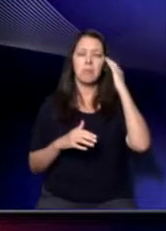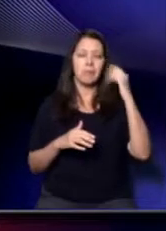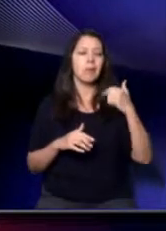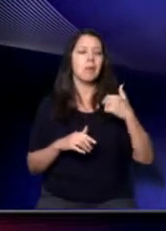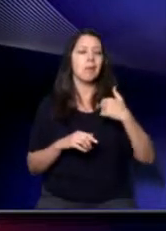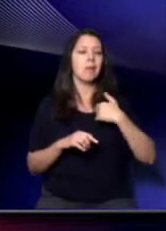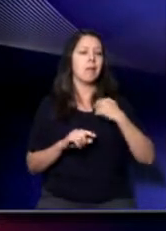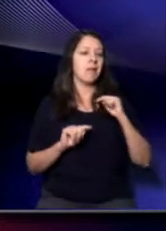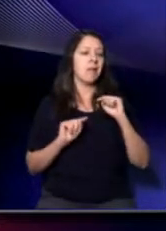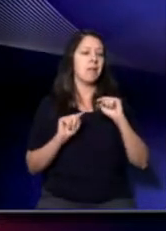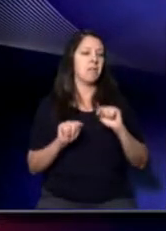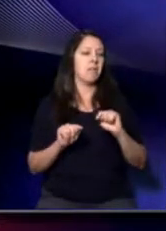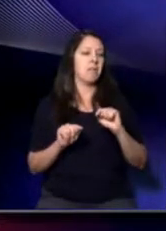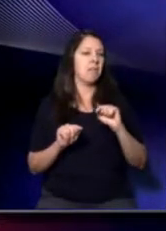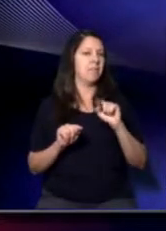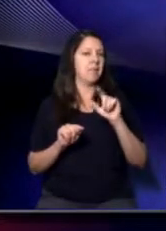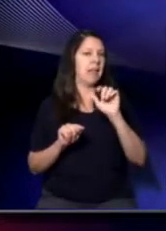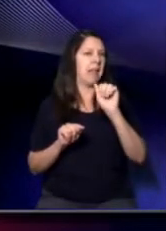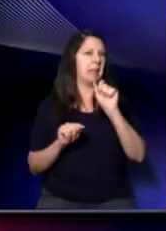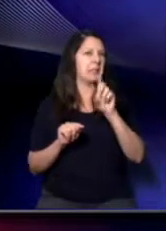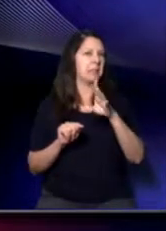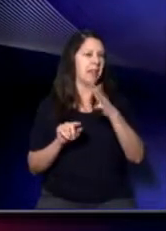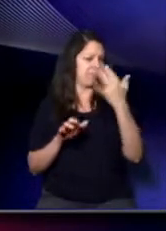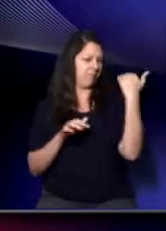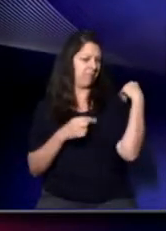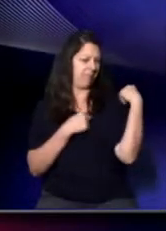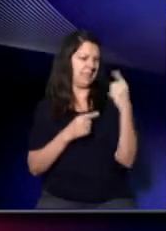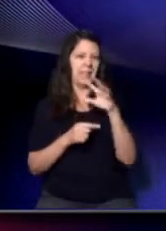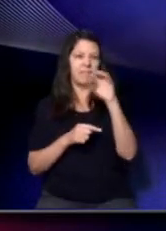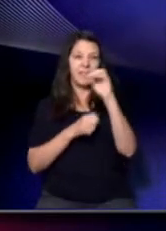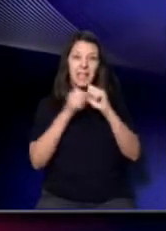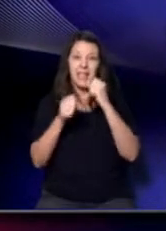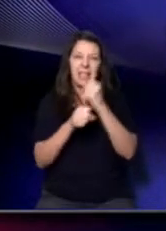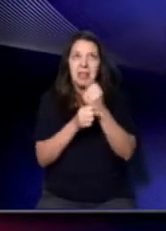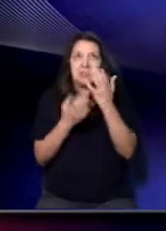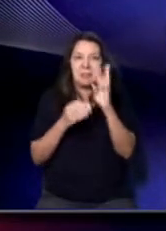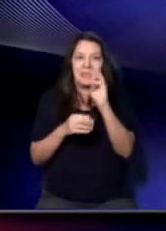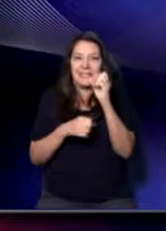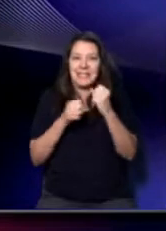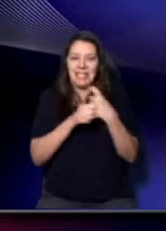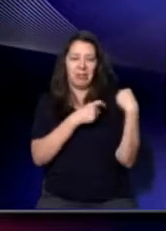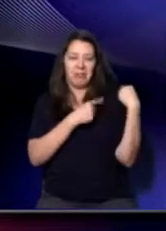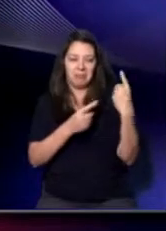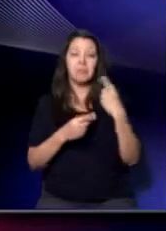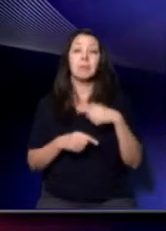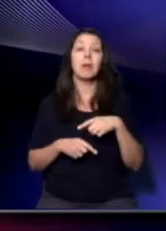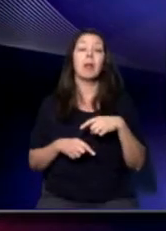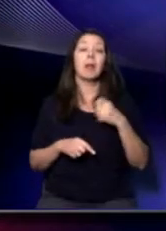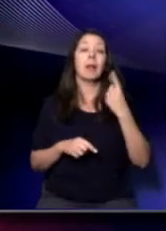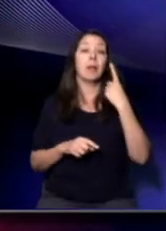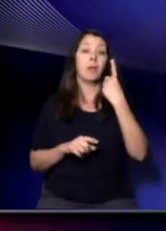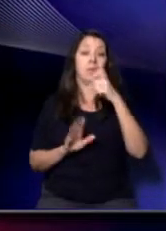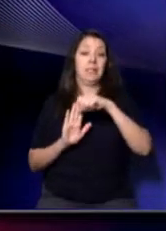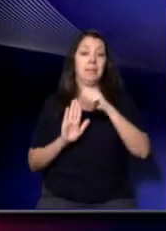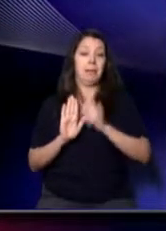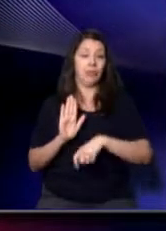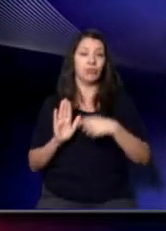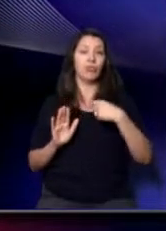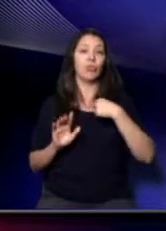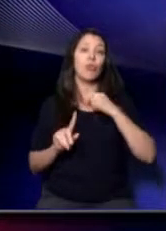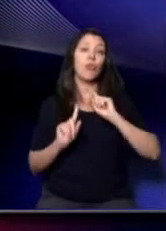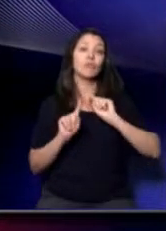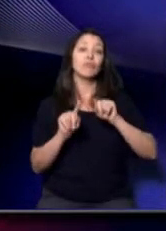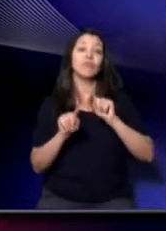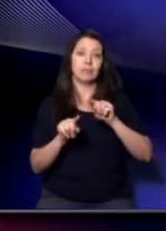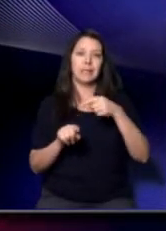for about 50 years ago, well, maybe 60 years ago. And for one semester, I was a day student. My family